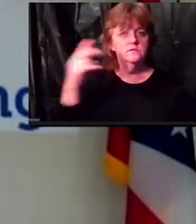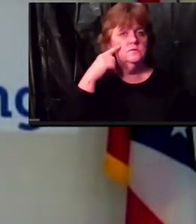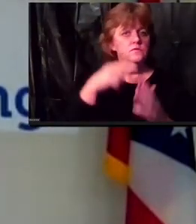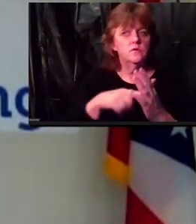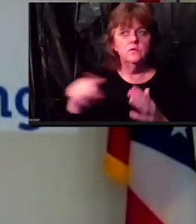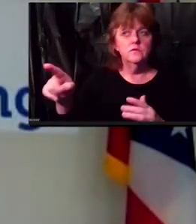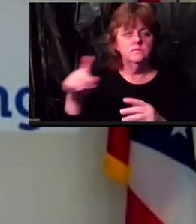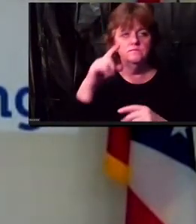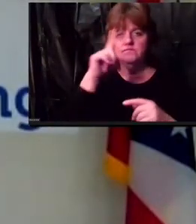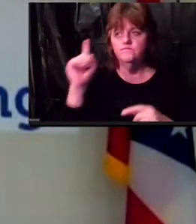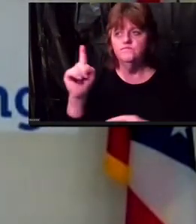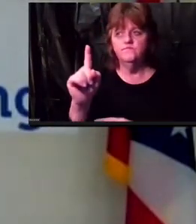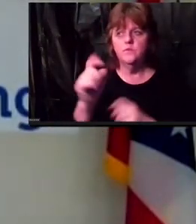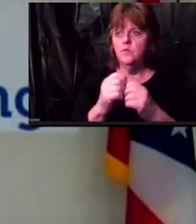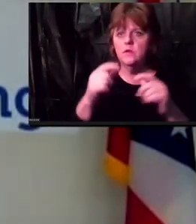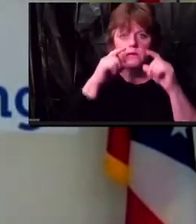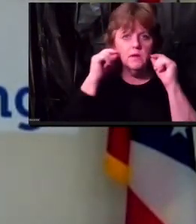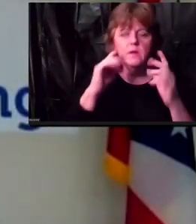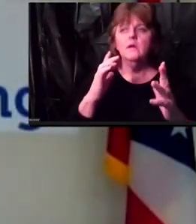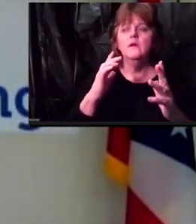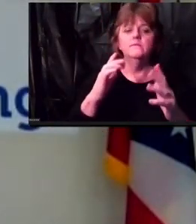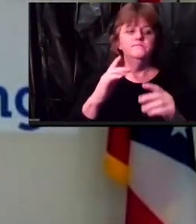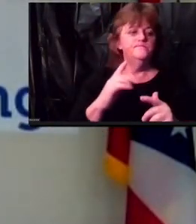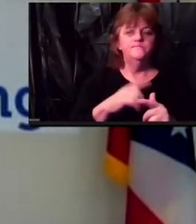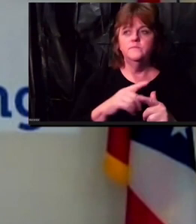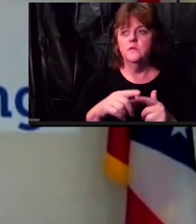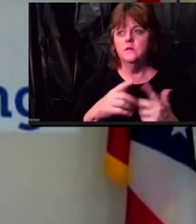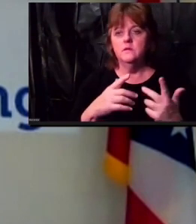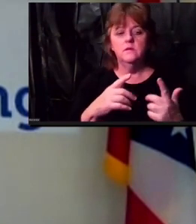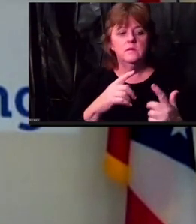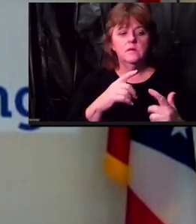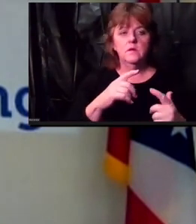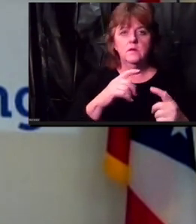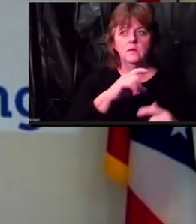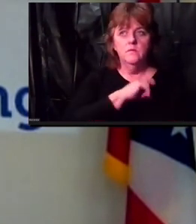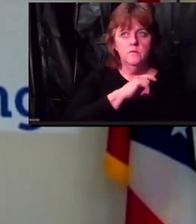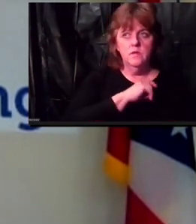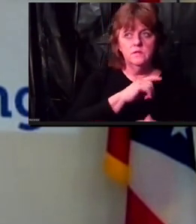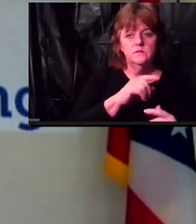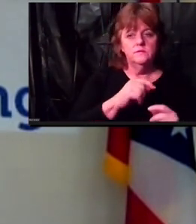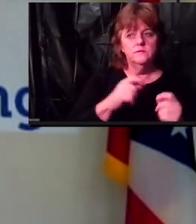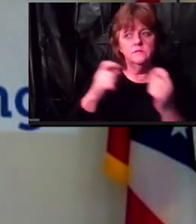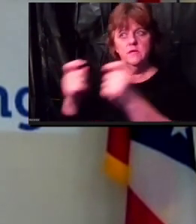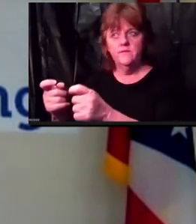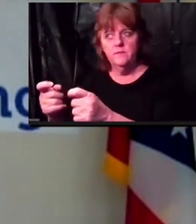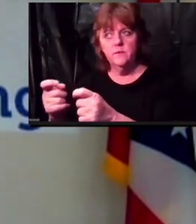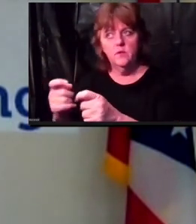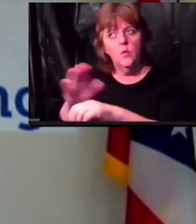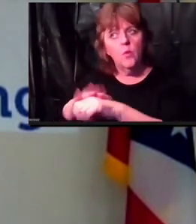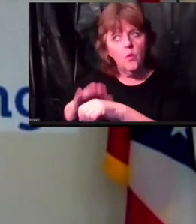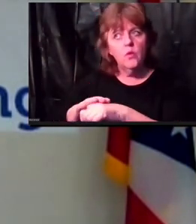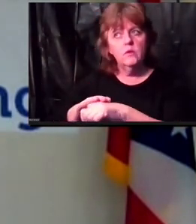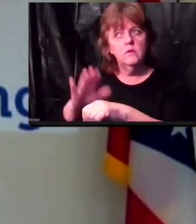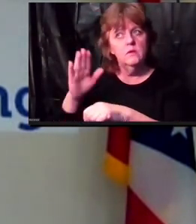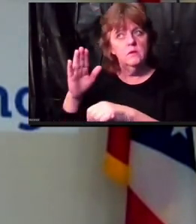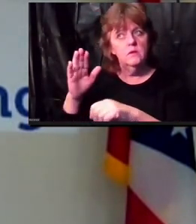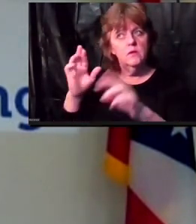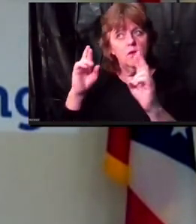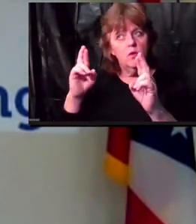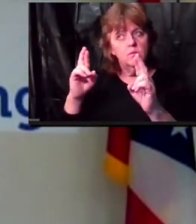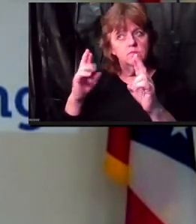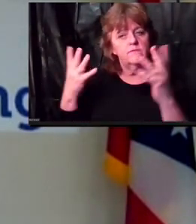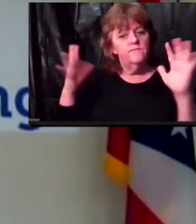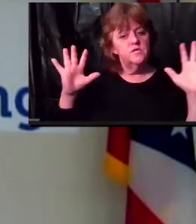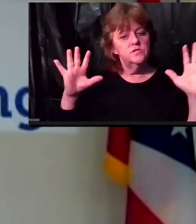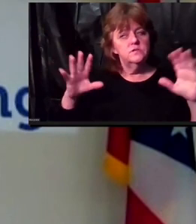mask, the provision of that mask that the officer carrying, that's gonna act as a warning. And we hope that that's the extent of our engagement